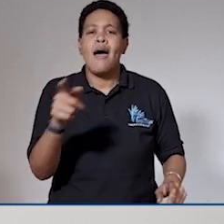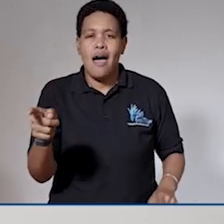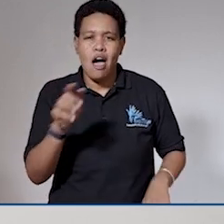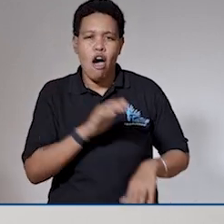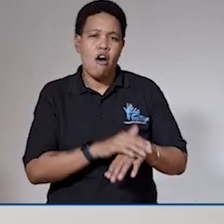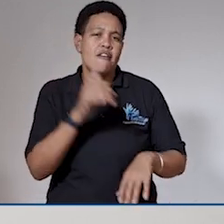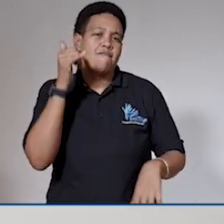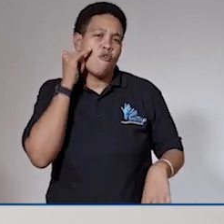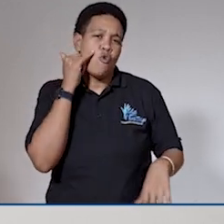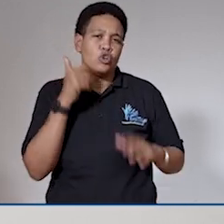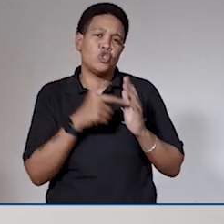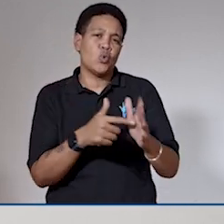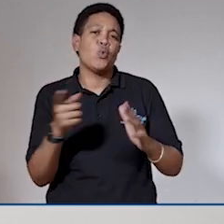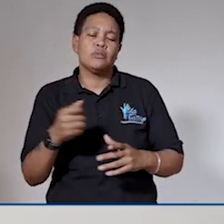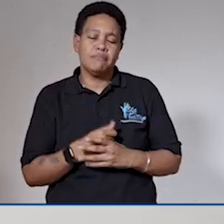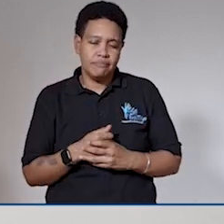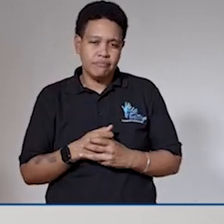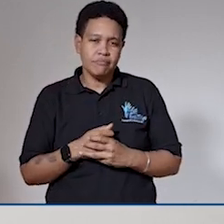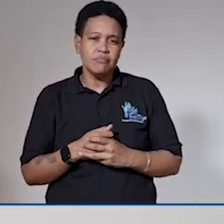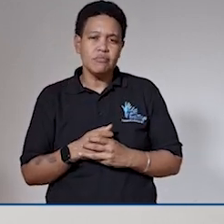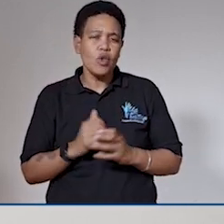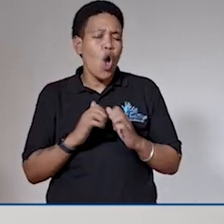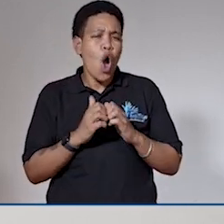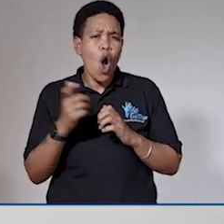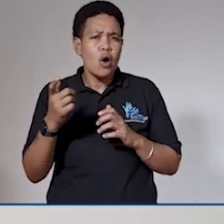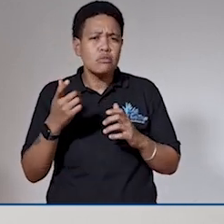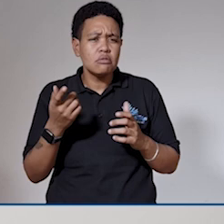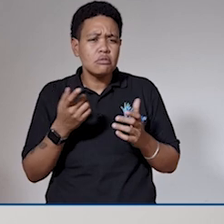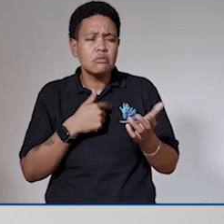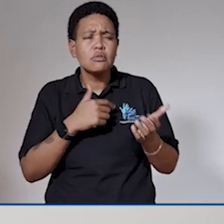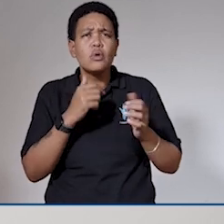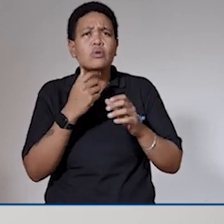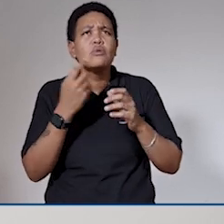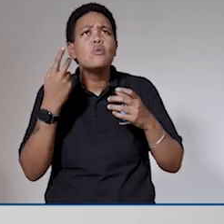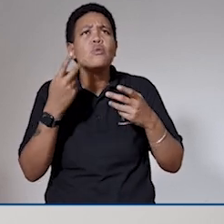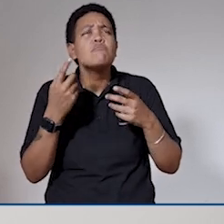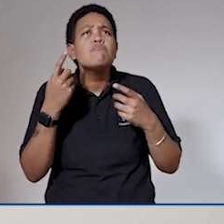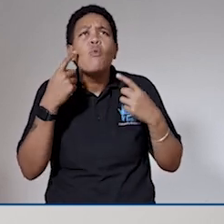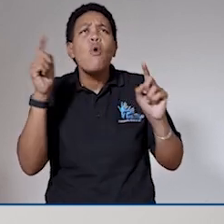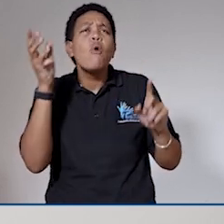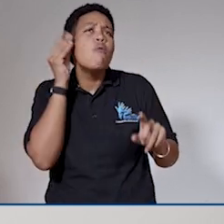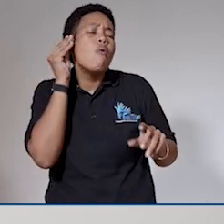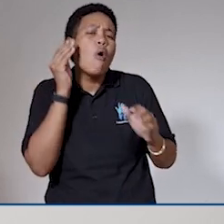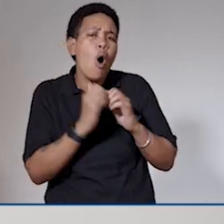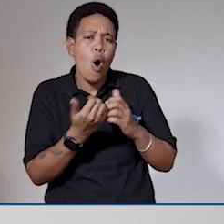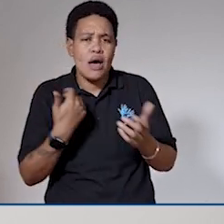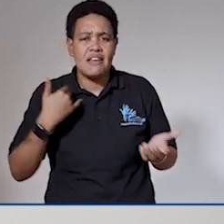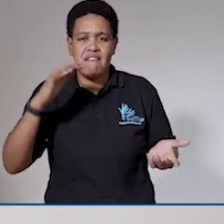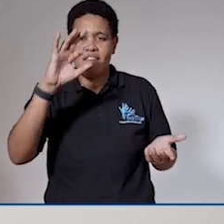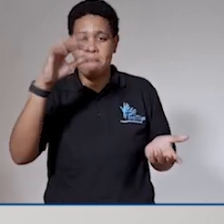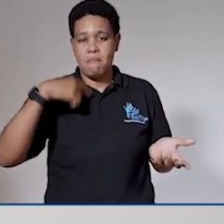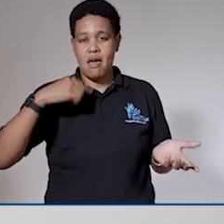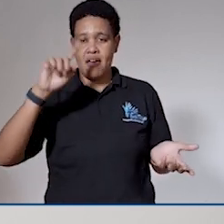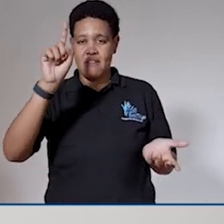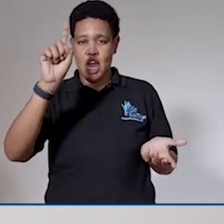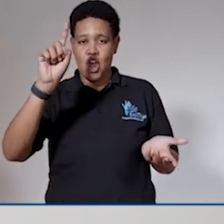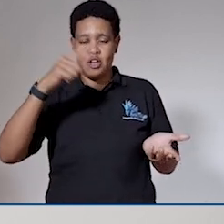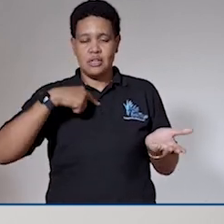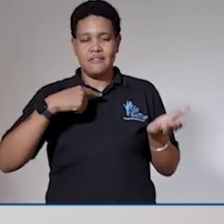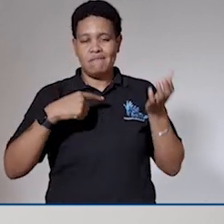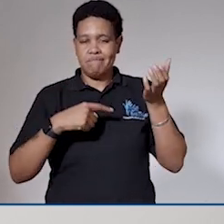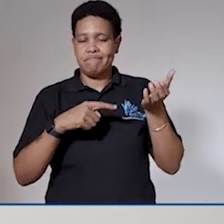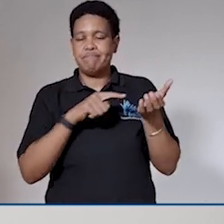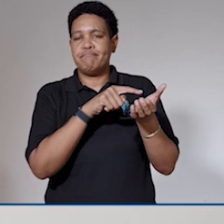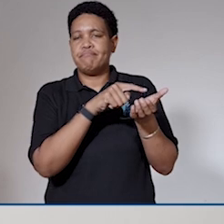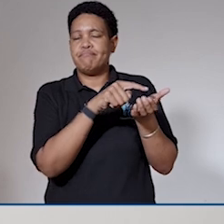phone. And how the screen reader works is if I put my finger anywhere on the screen and there's